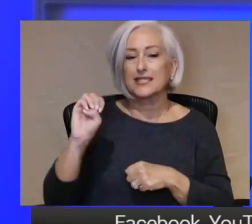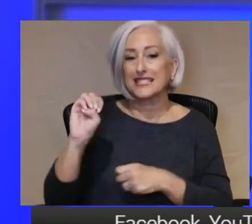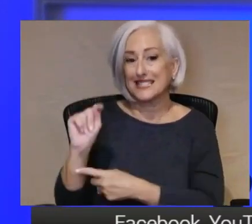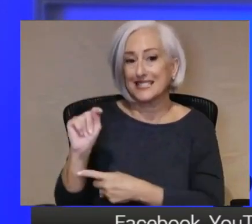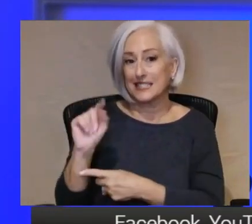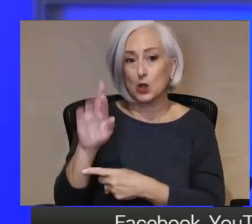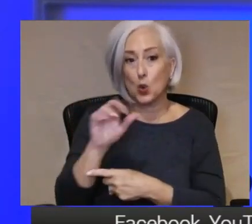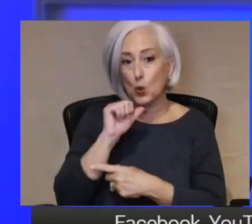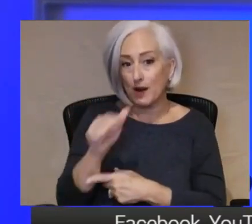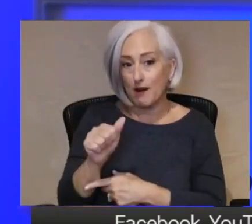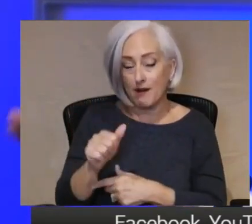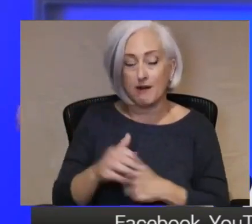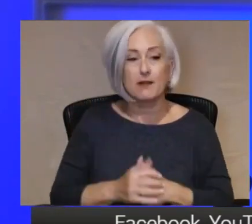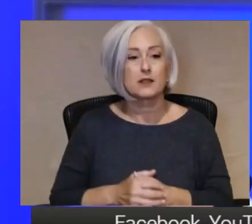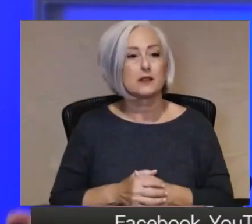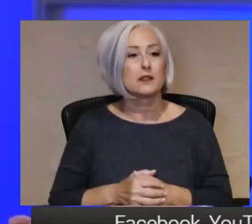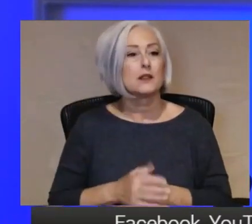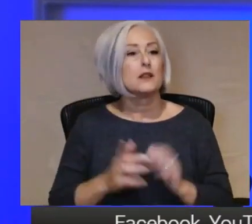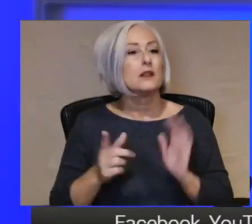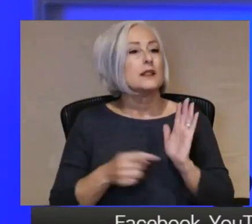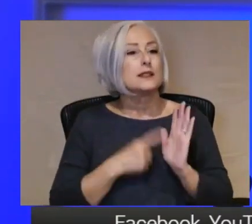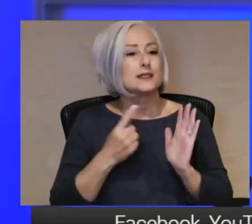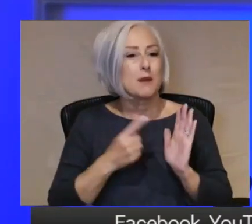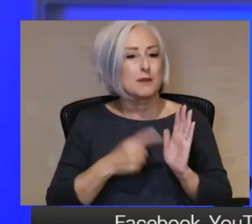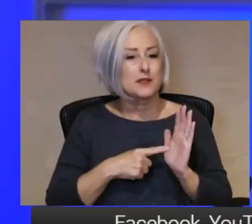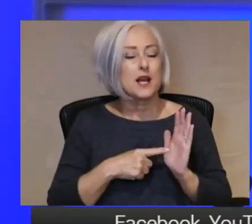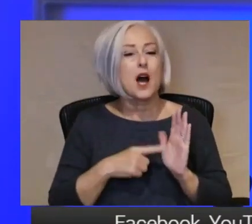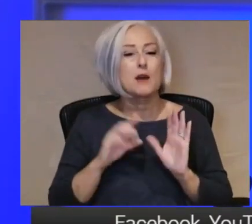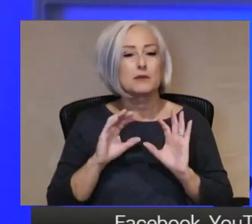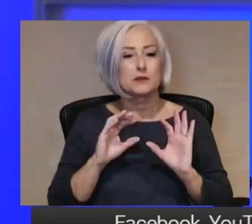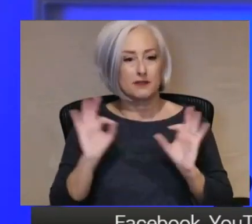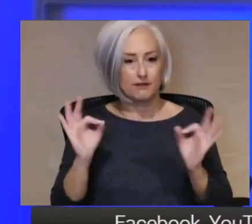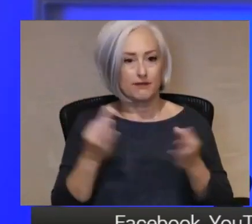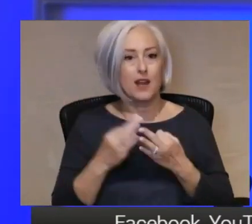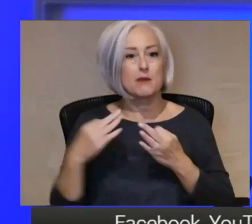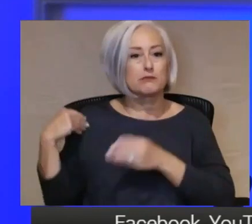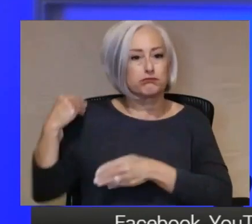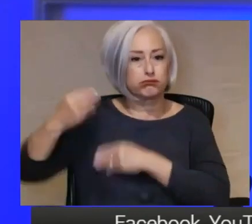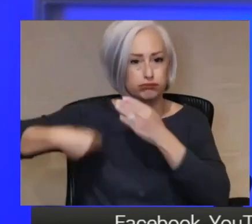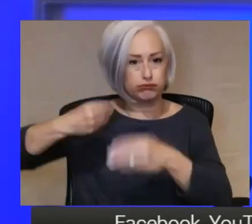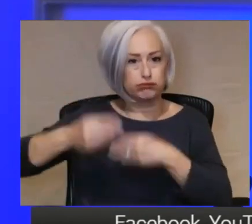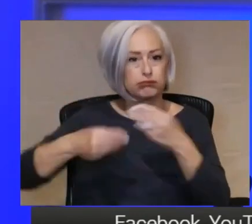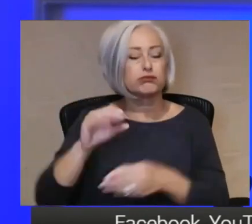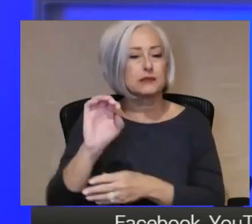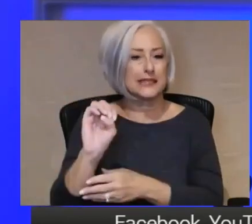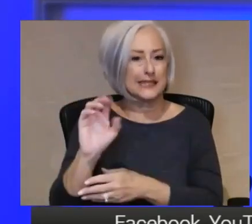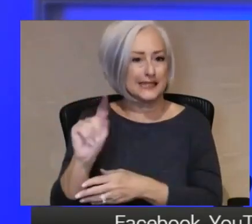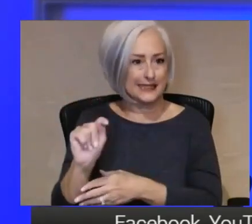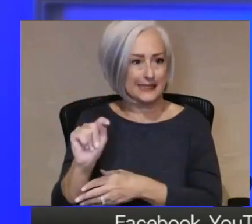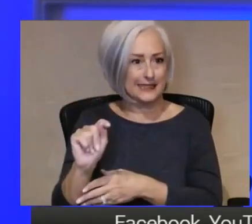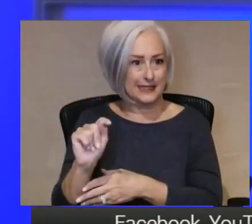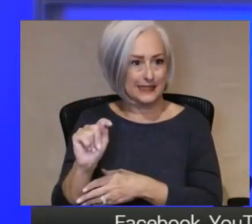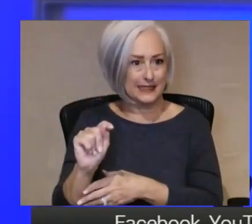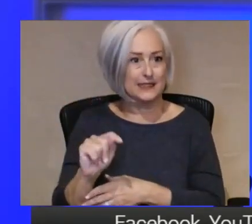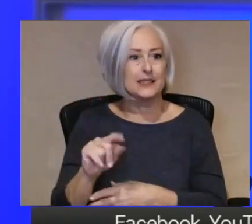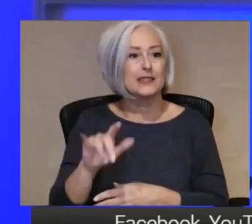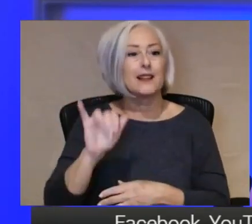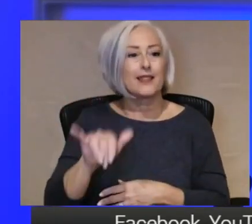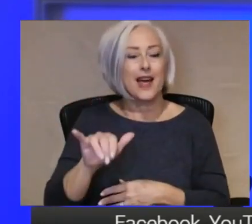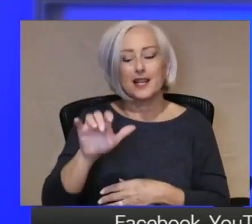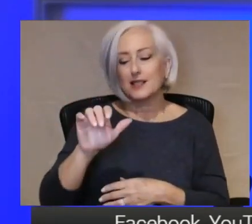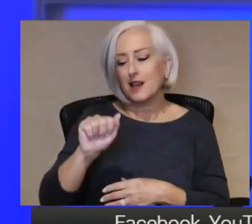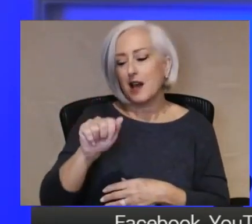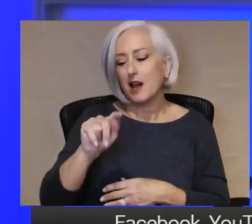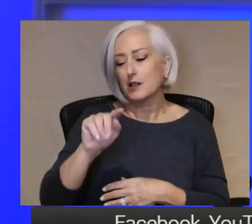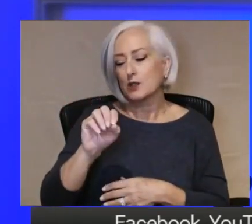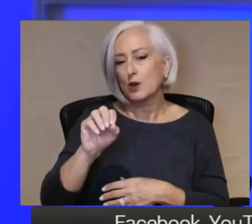So sometimes people have familial inherited essential tremor. So in that case, it's autosomal dominant. So what that means is that if